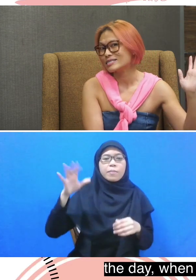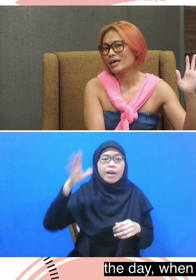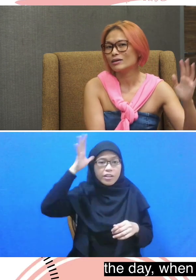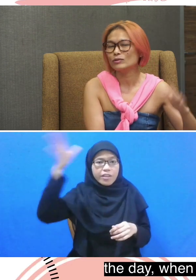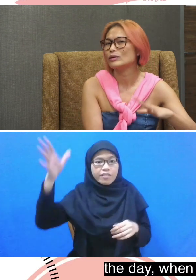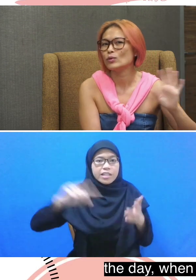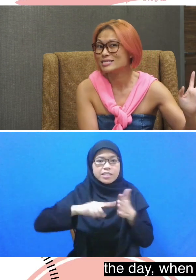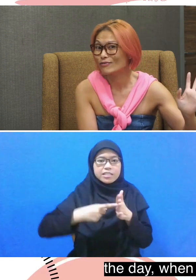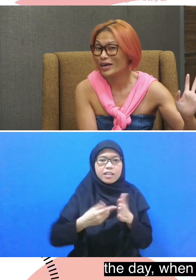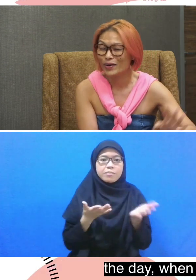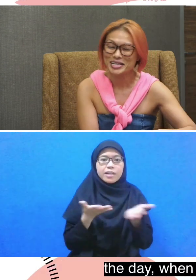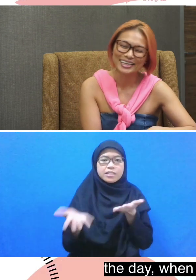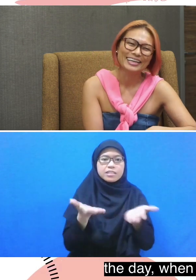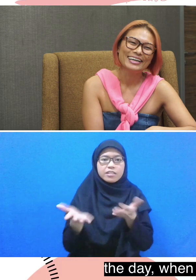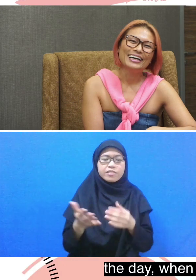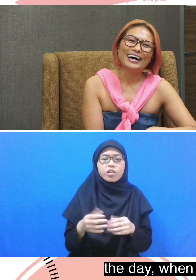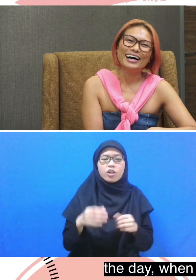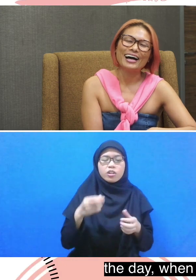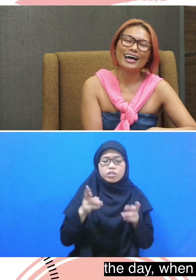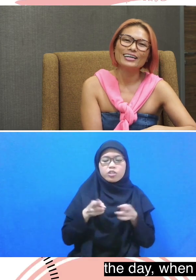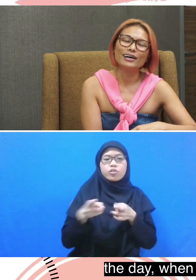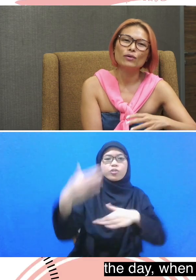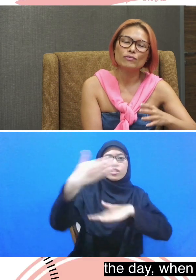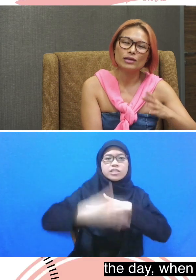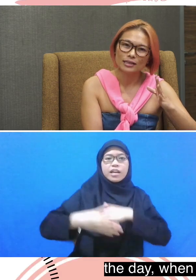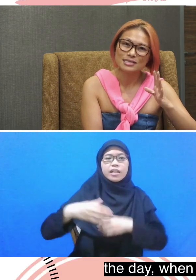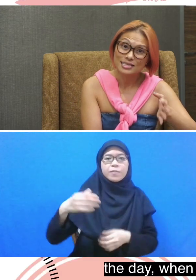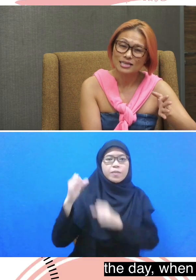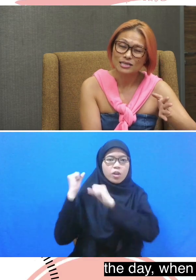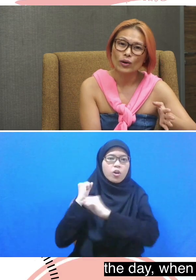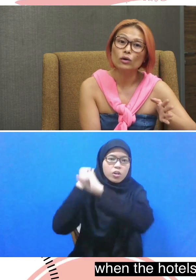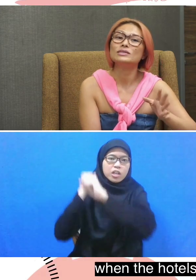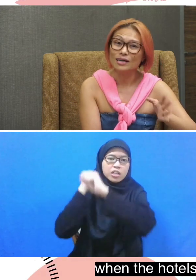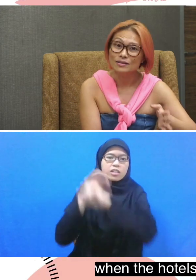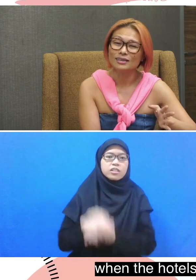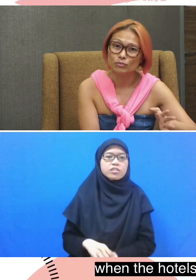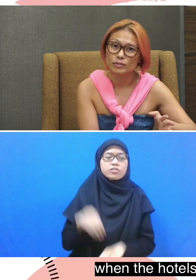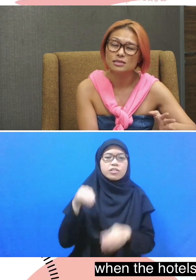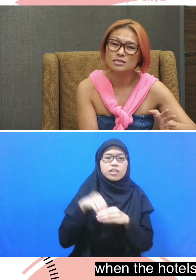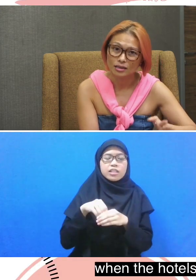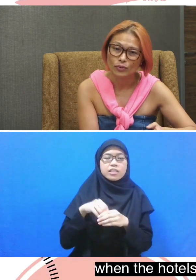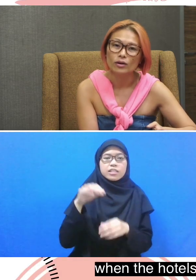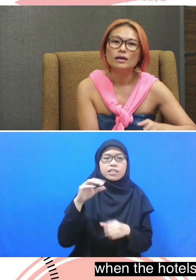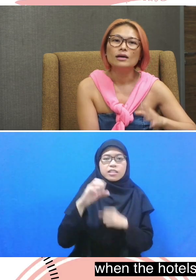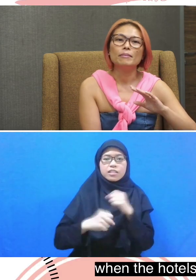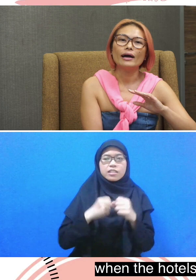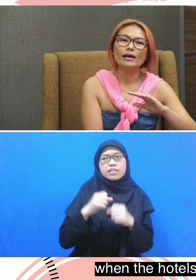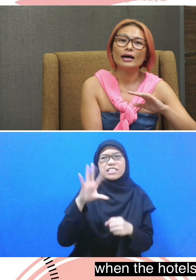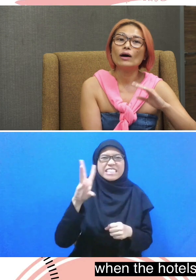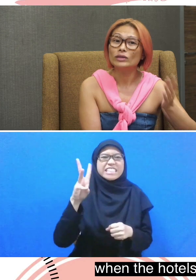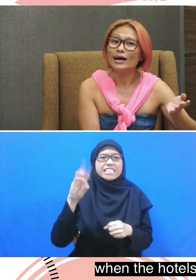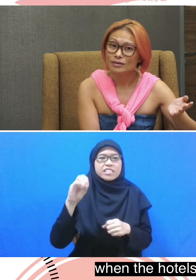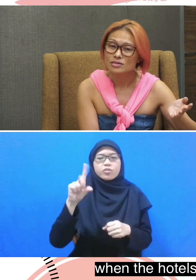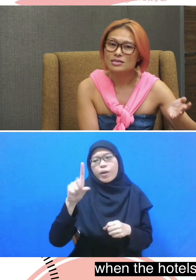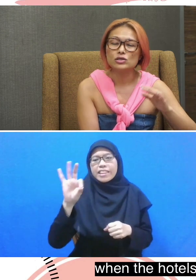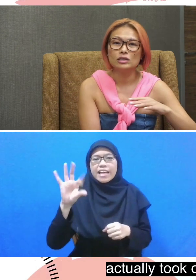in the day, you know, there was no SFA or anything. In the 60s, when the hotel started booming in Singapore, my